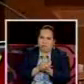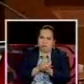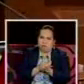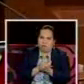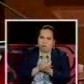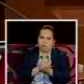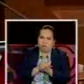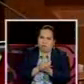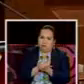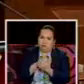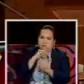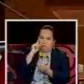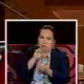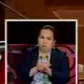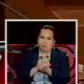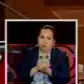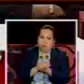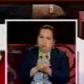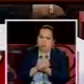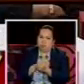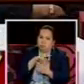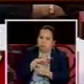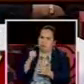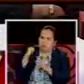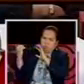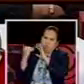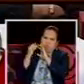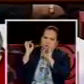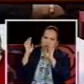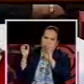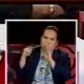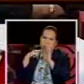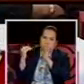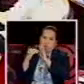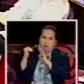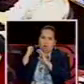Just answer and the court will make a ruling. No, I don't want them to get mad, Your Honor.